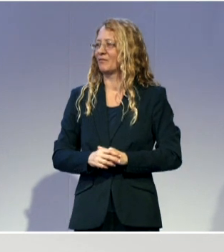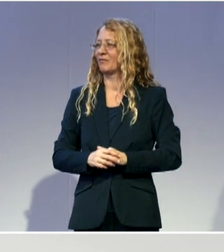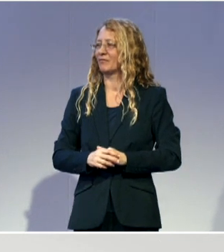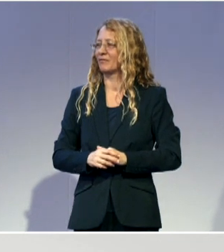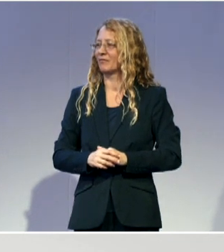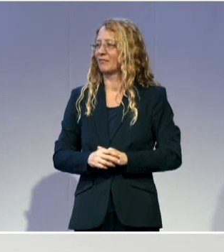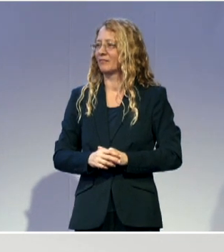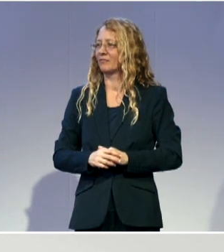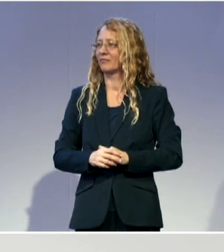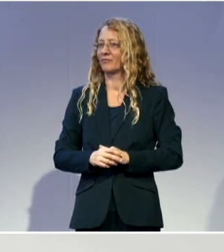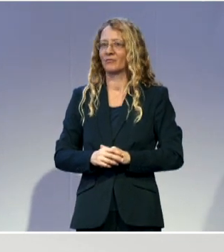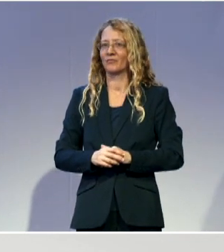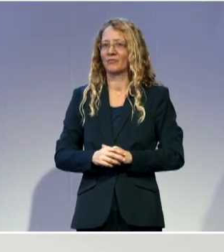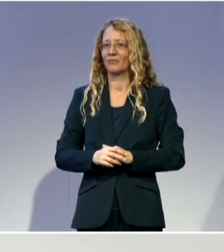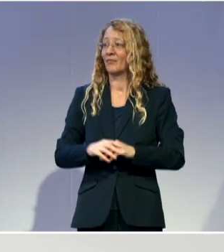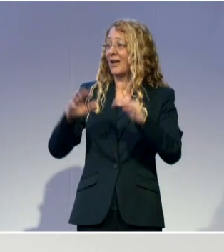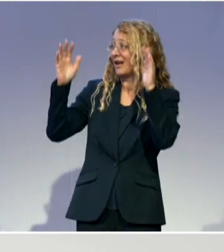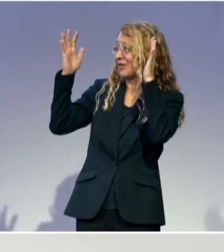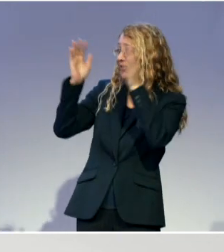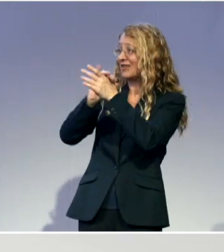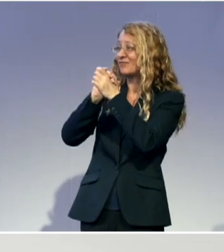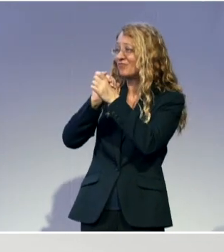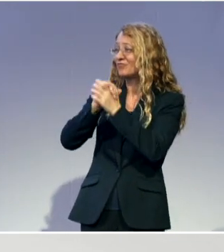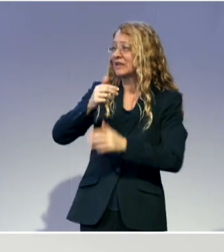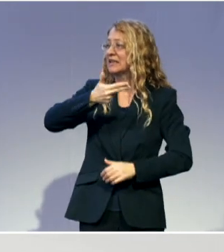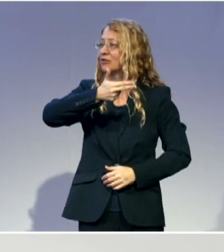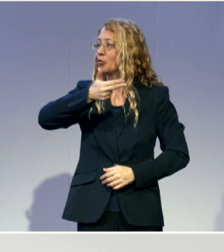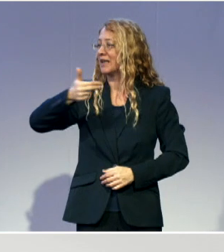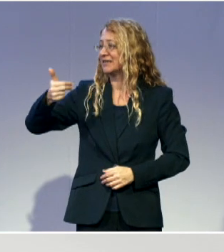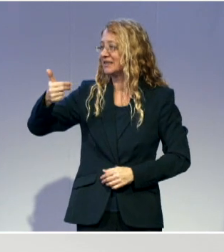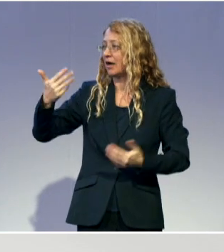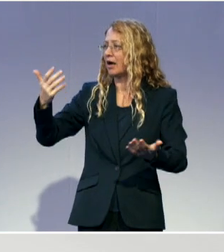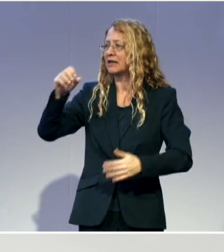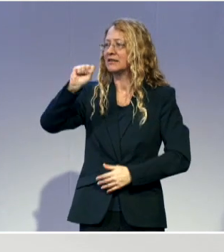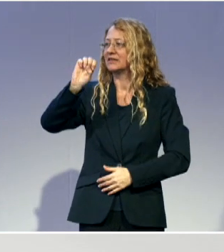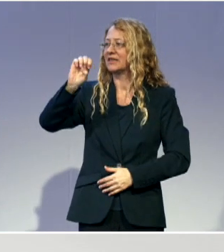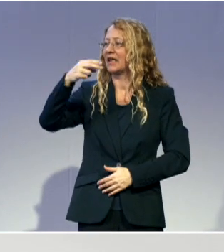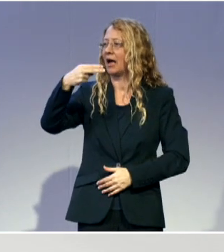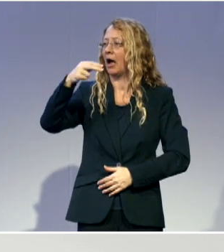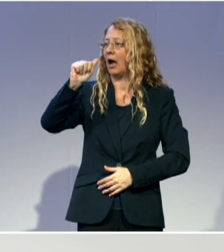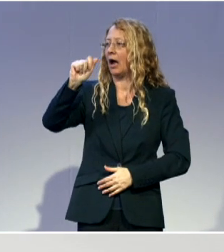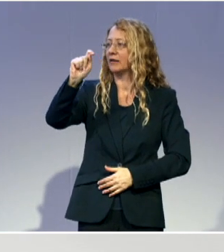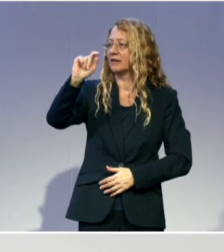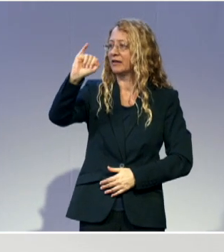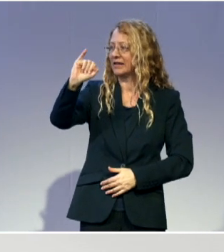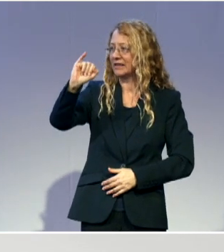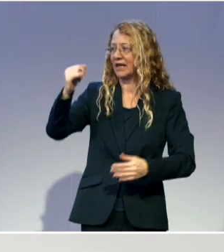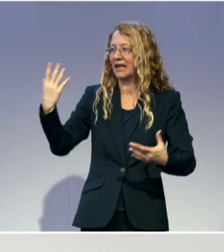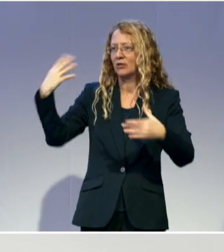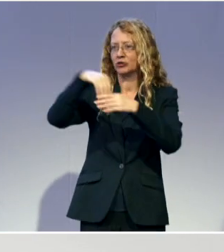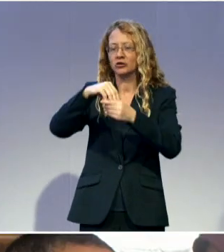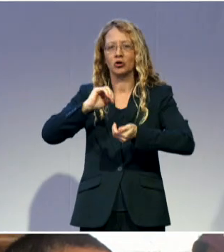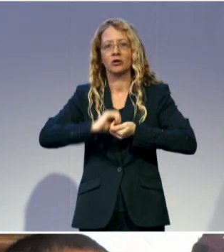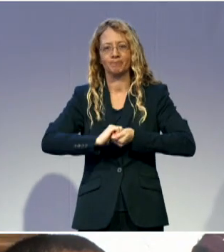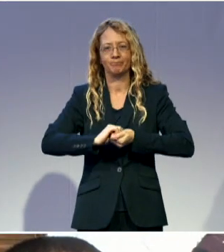Congratulations to Sehati Sukoharjo for its inclusion clubs in Indonesia. The clubs bring together village